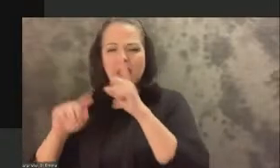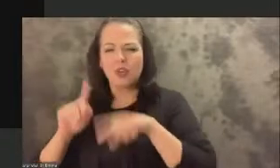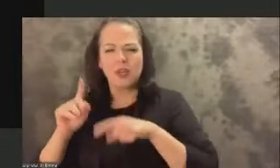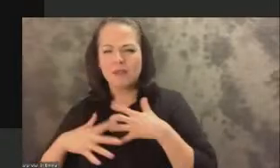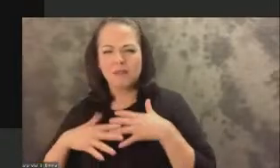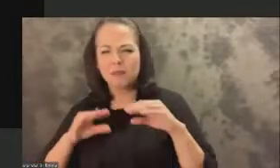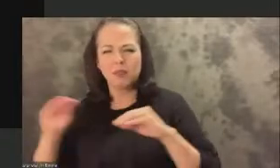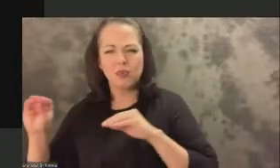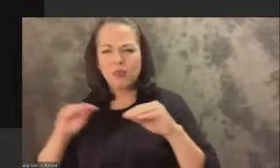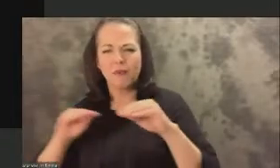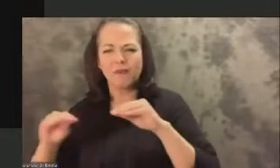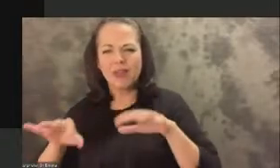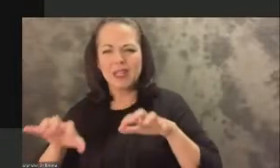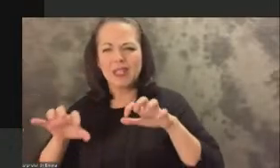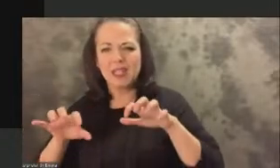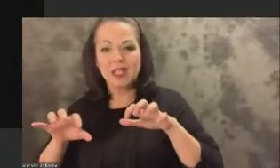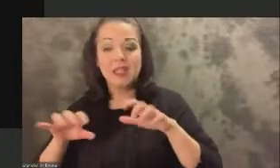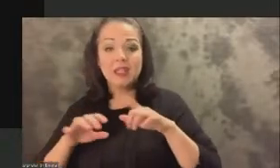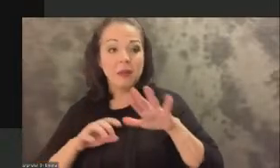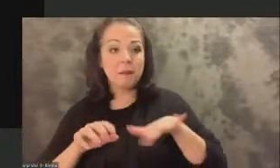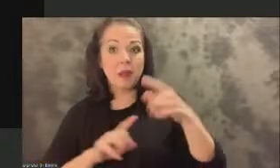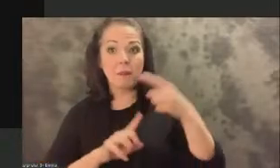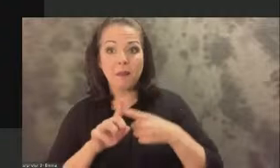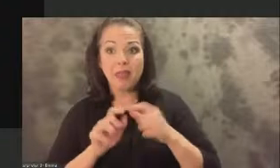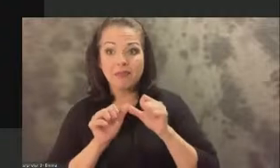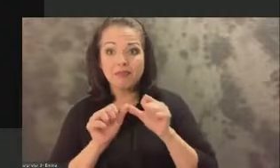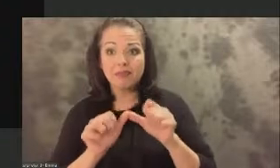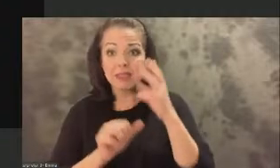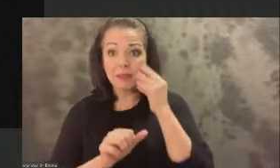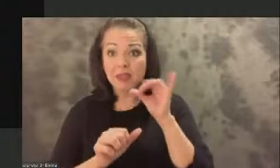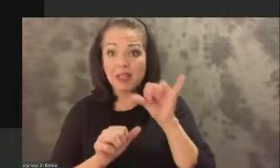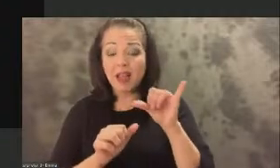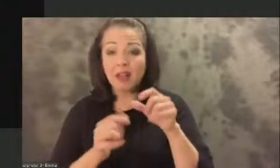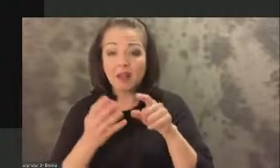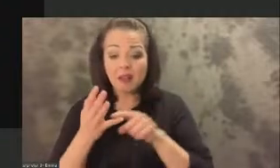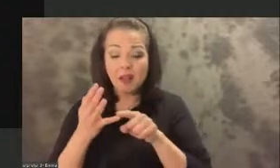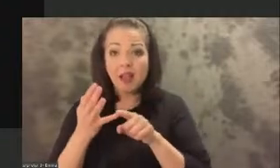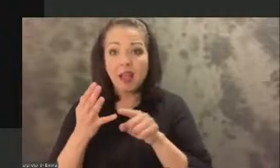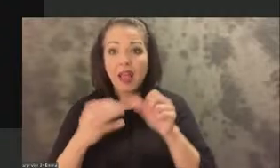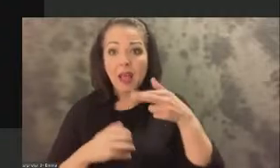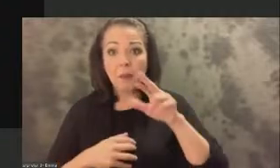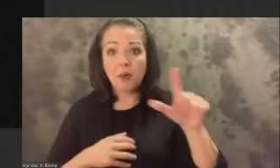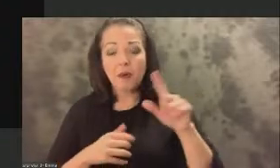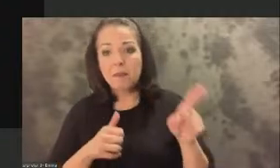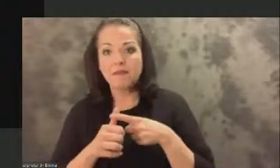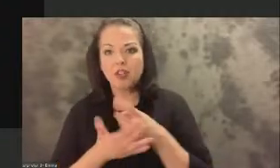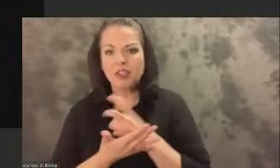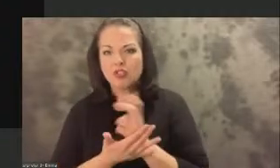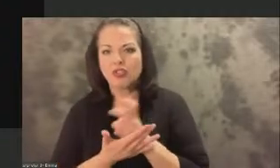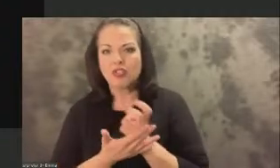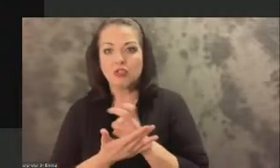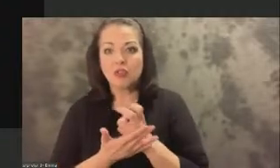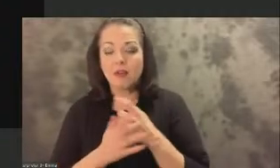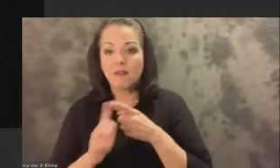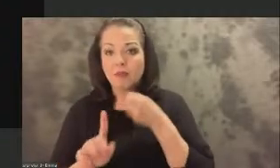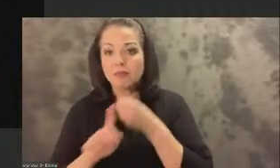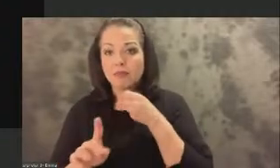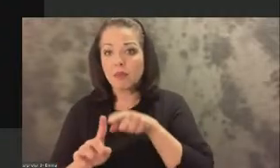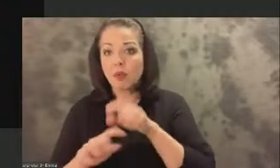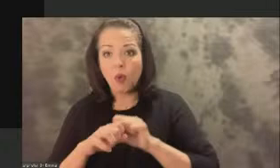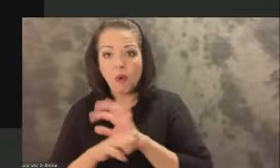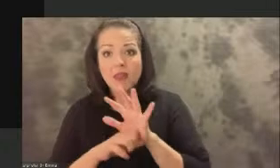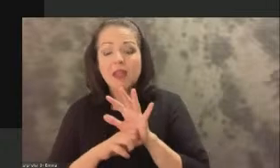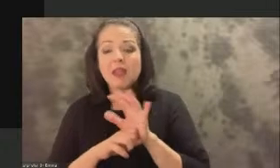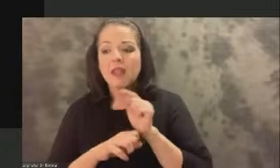And by the end of April, I had had my first seizure from COVID-19. And I had several